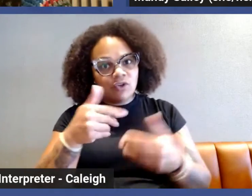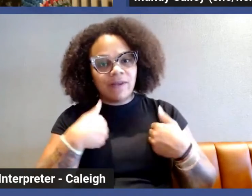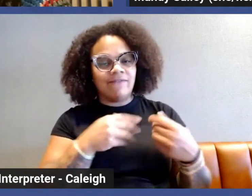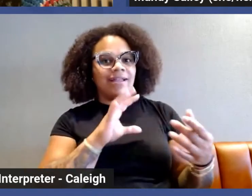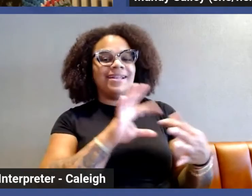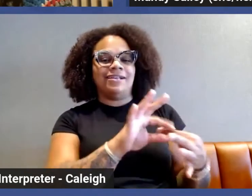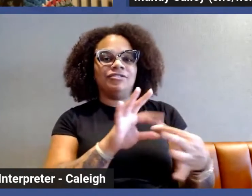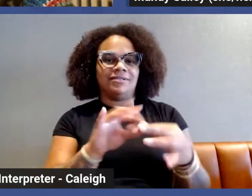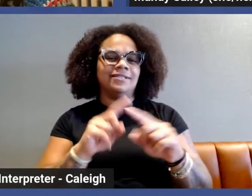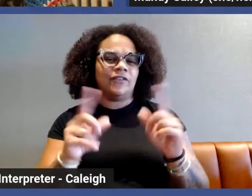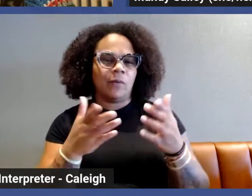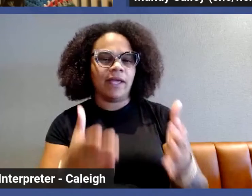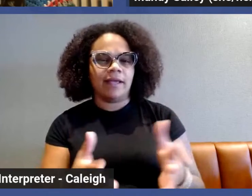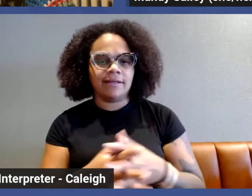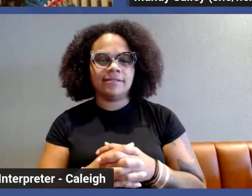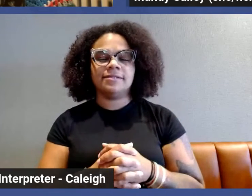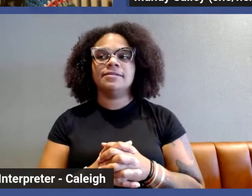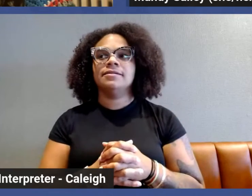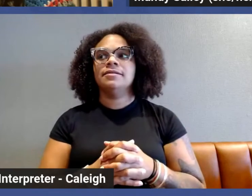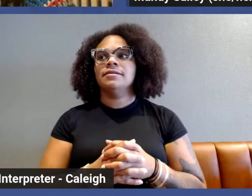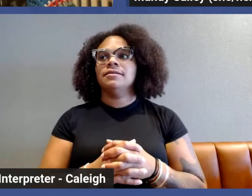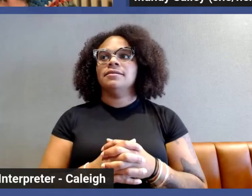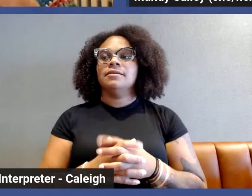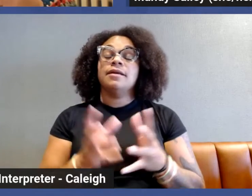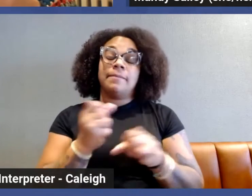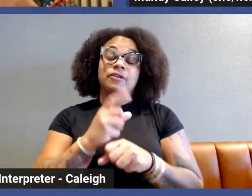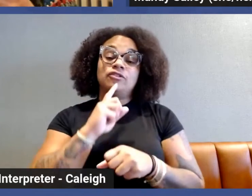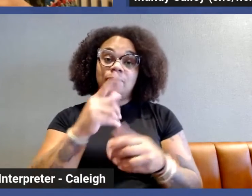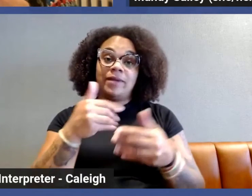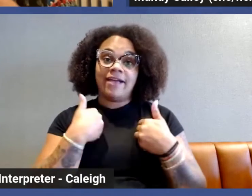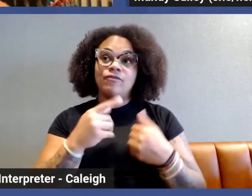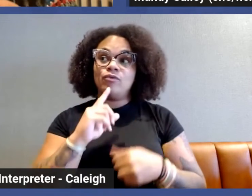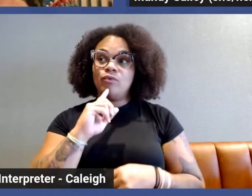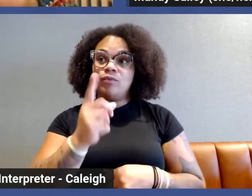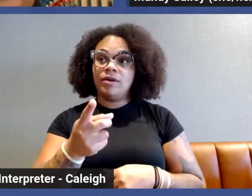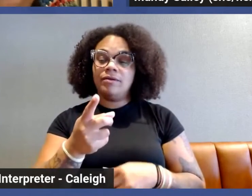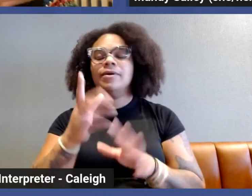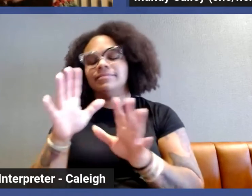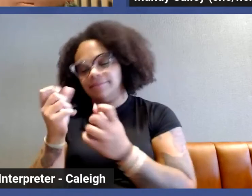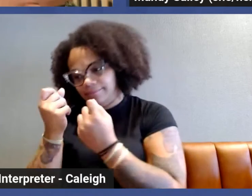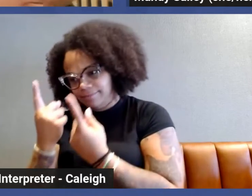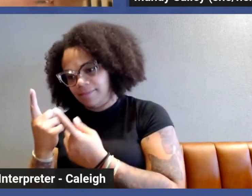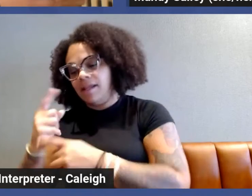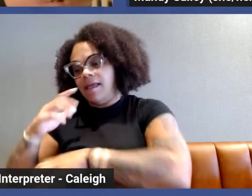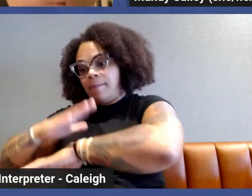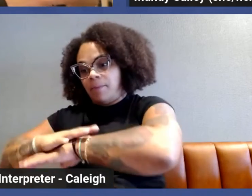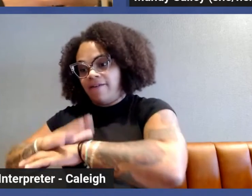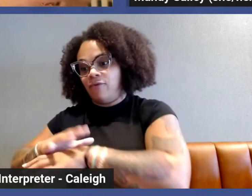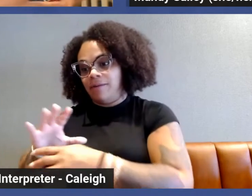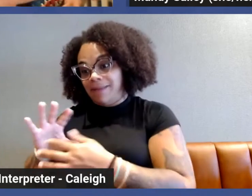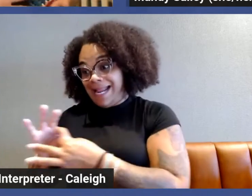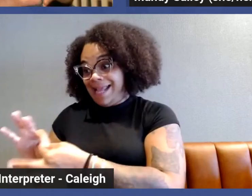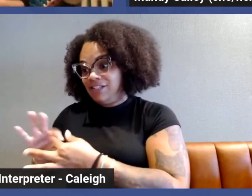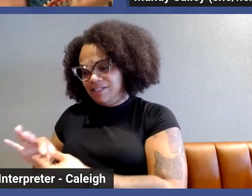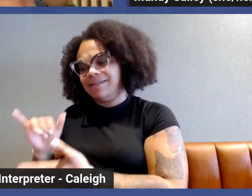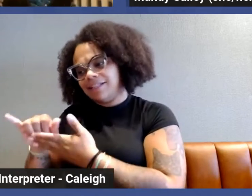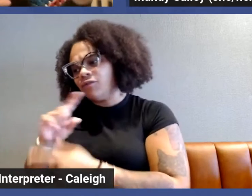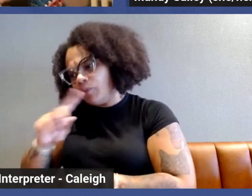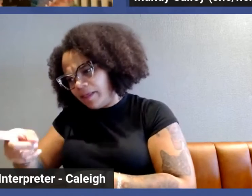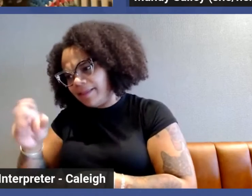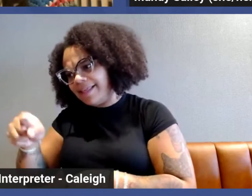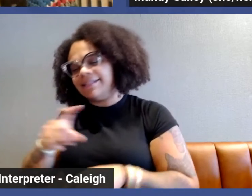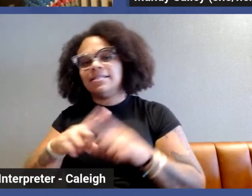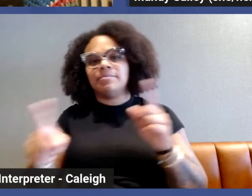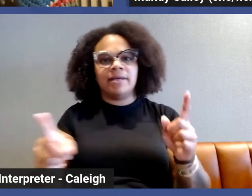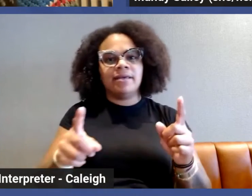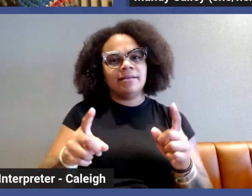we have real, not that connections on platforms aren't real, but like alternative methods to